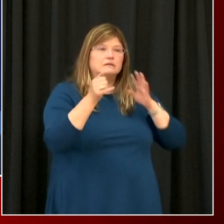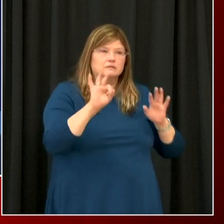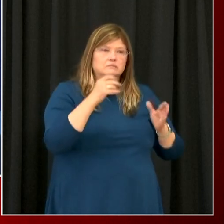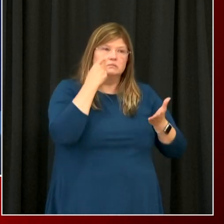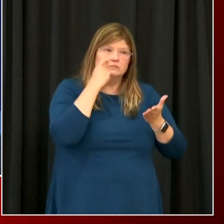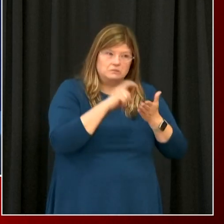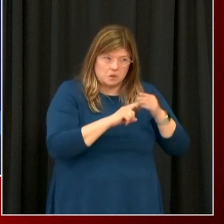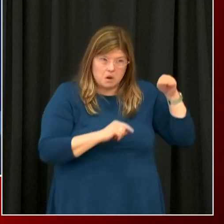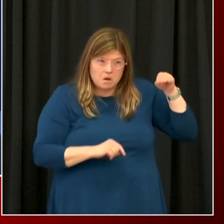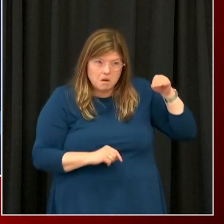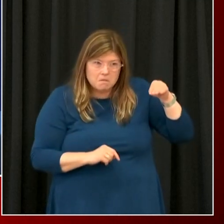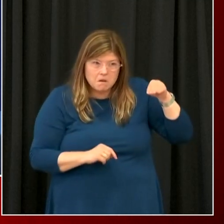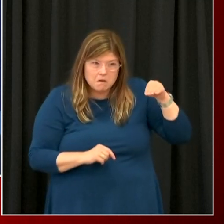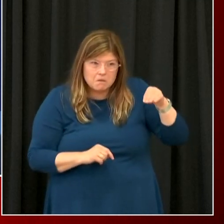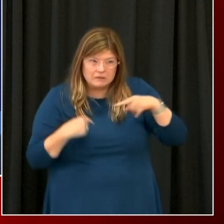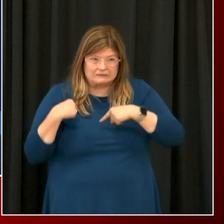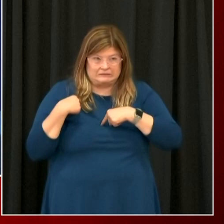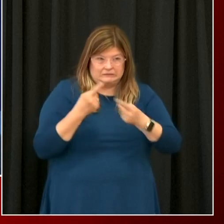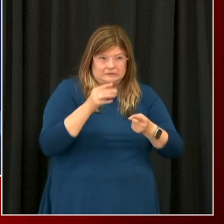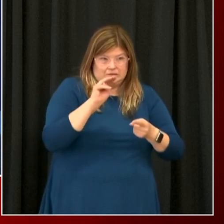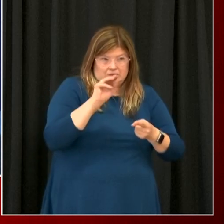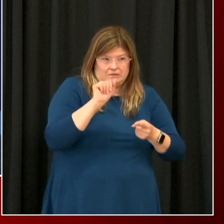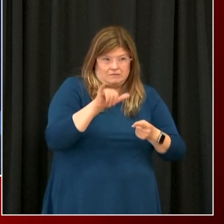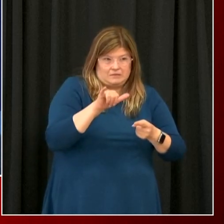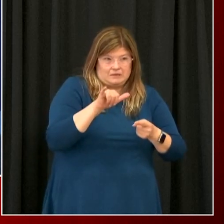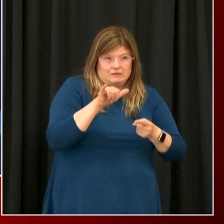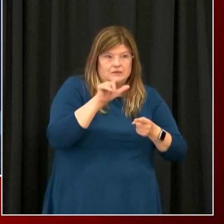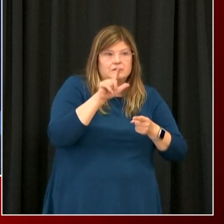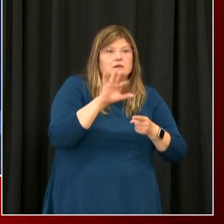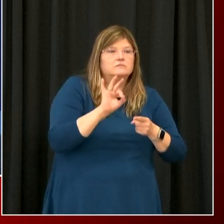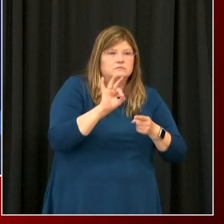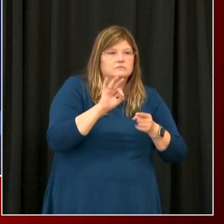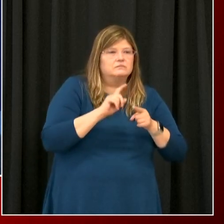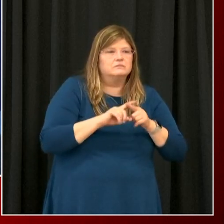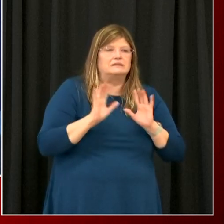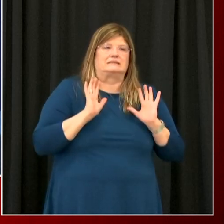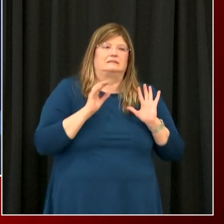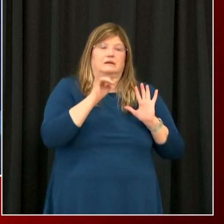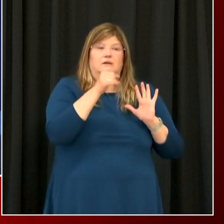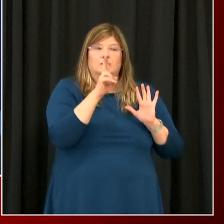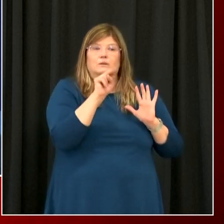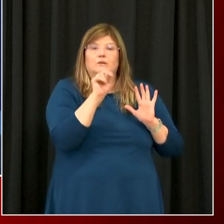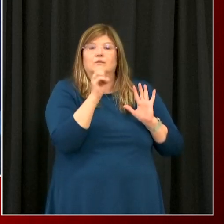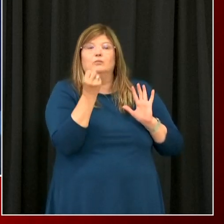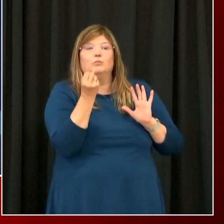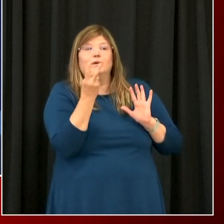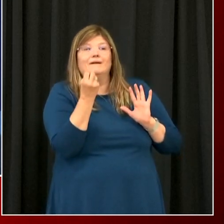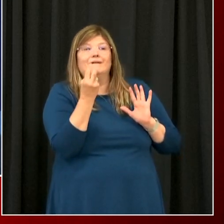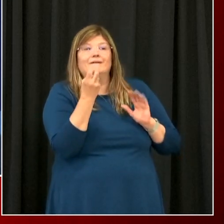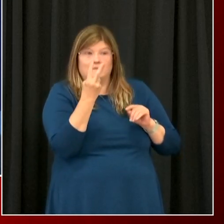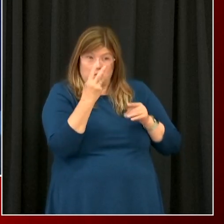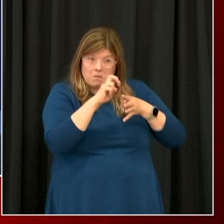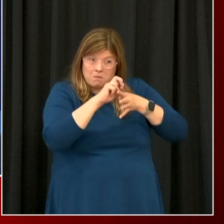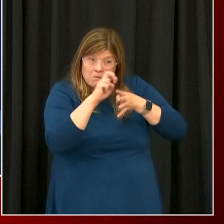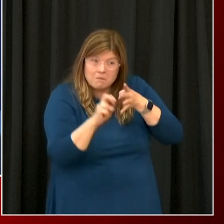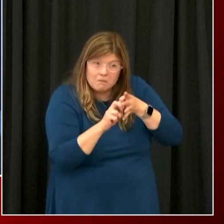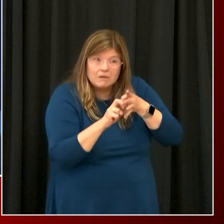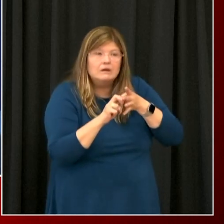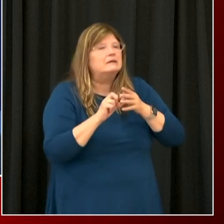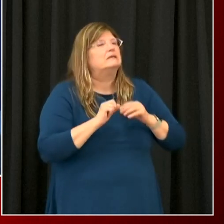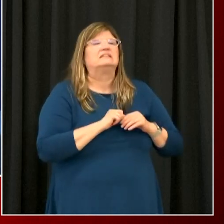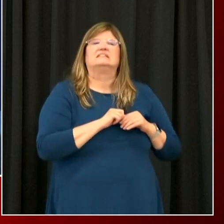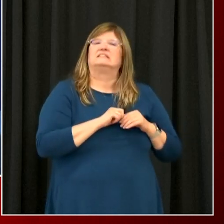19th, I would think it premature to on June 12th suggest, or June 13th, suggest to the mayor that, okay, we